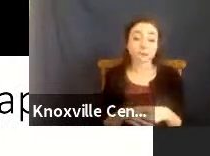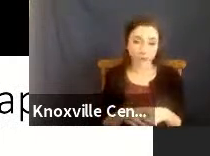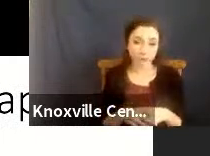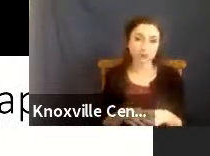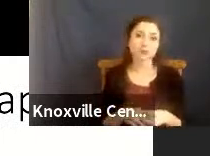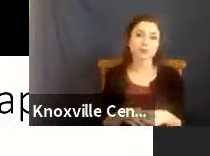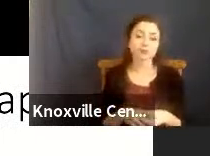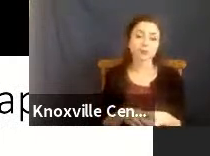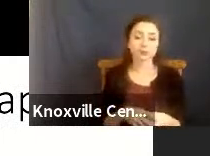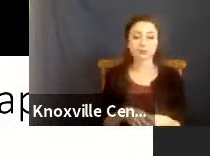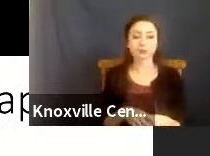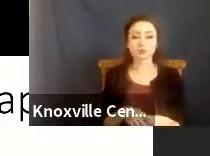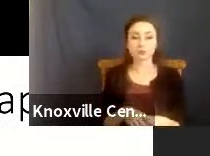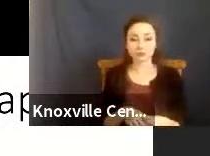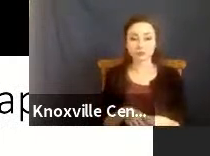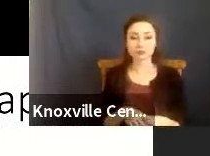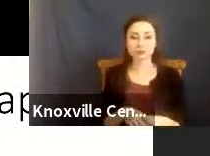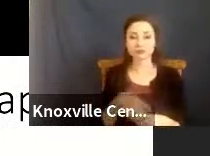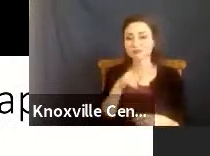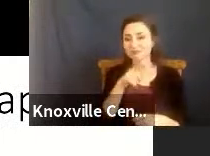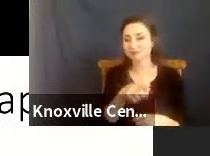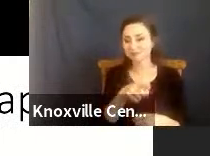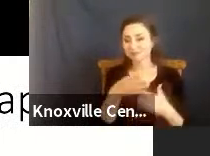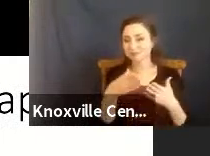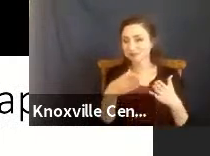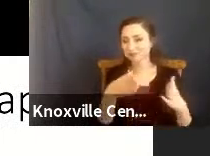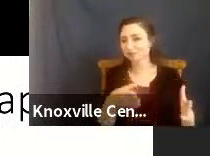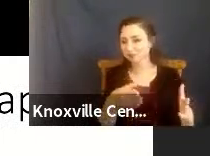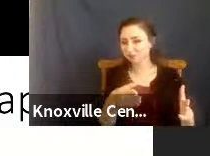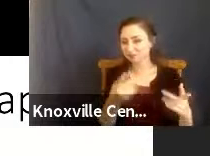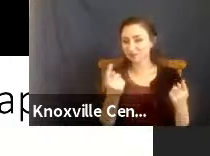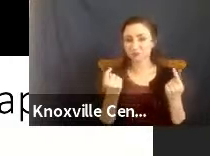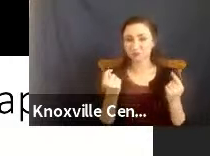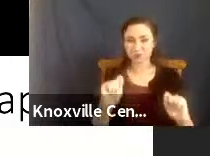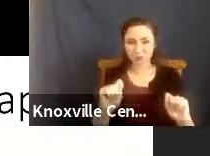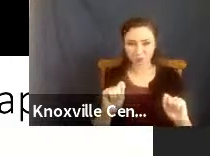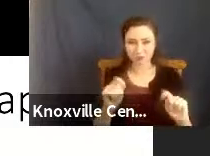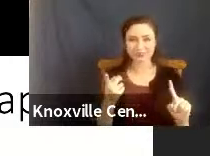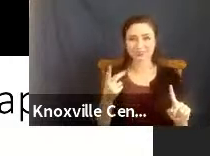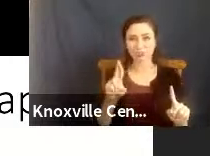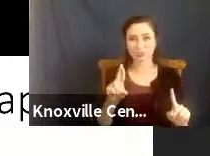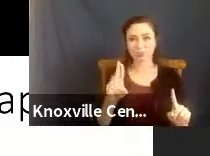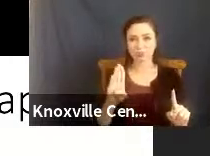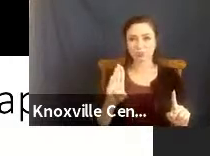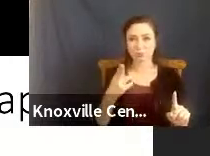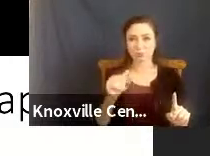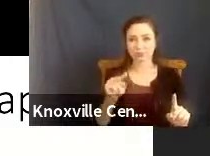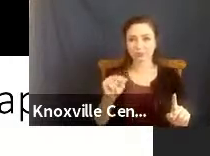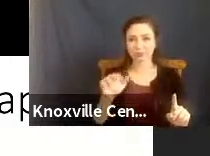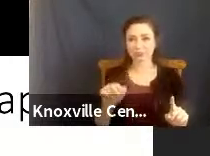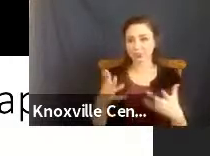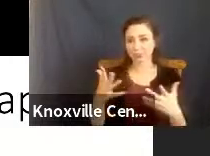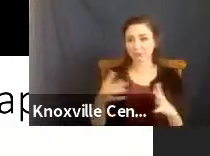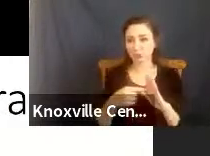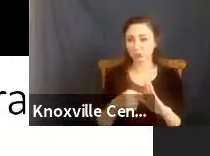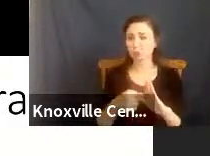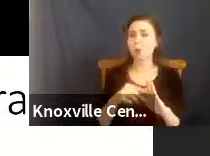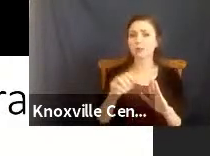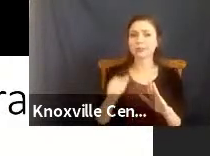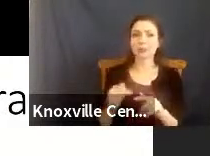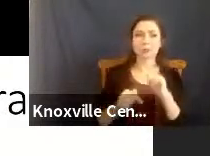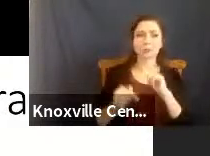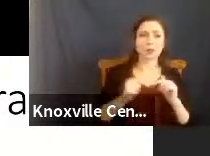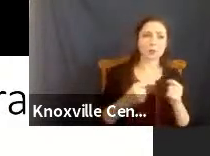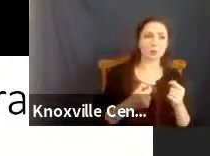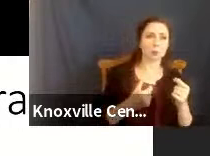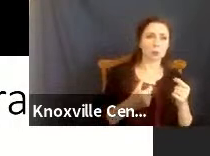to this is a way to attempt, and Dr. Buchanan showed this. Actually, could you get back to the last slide, please, just real